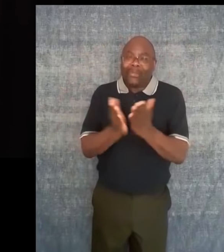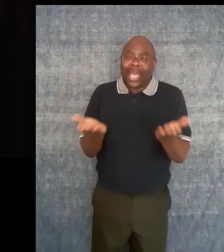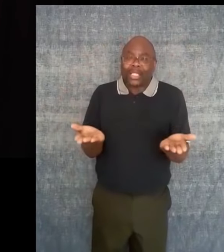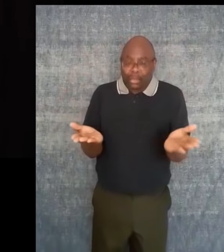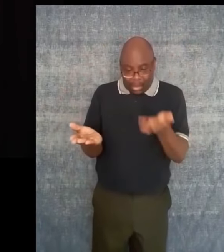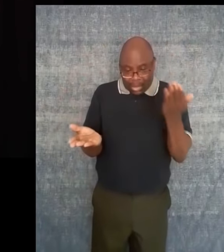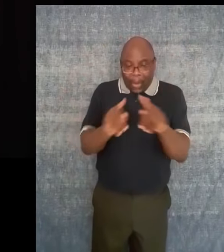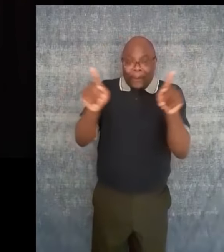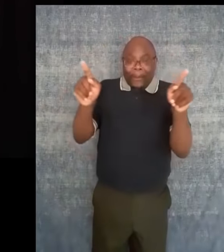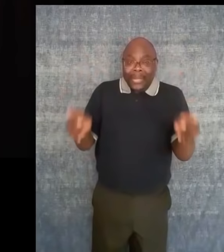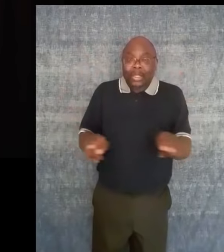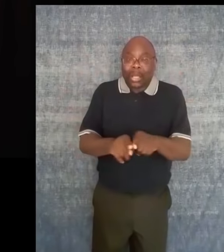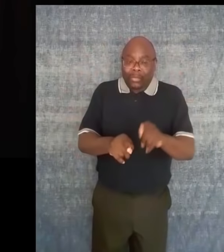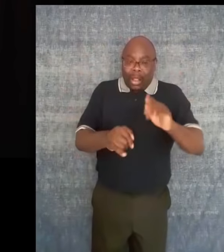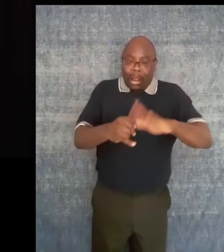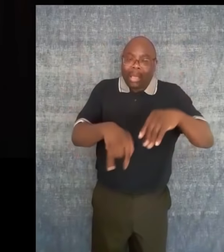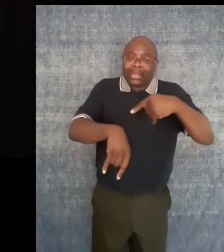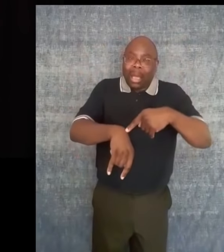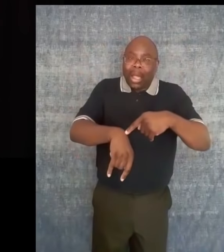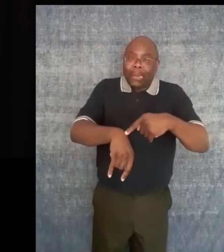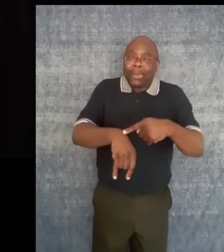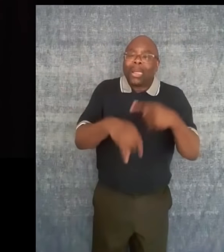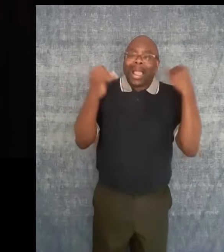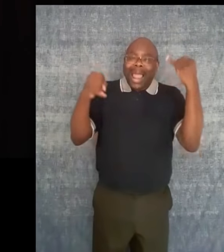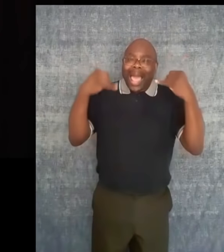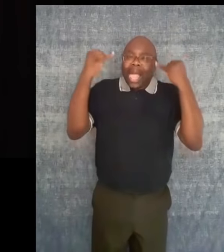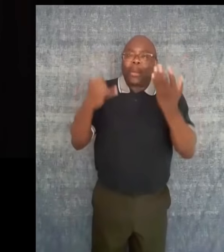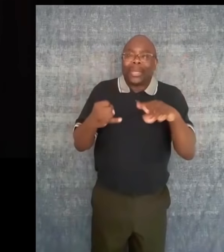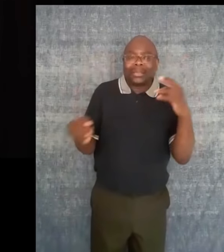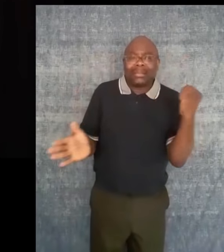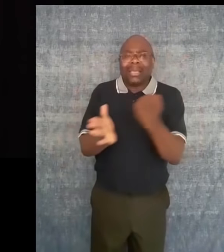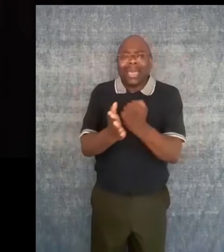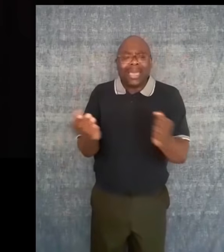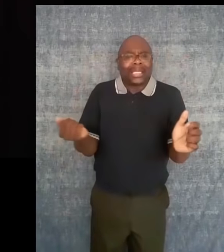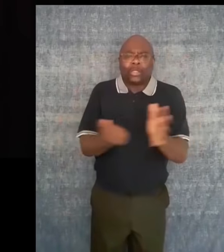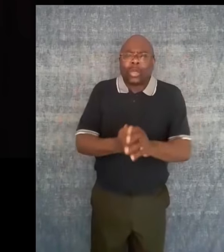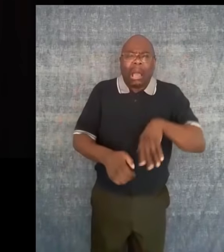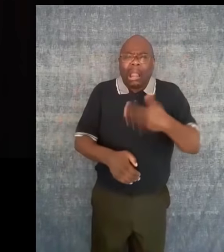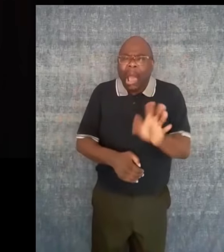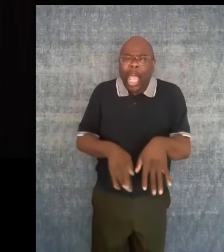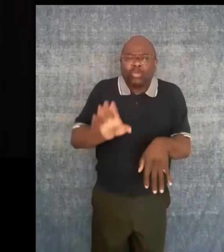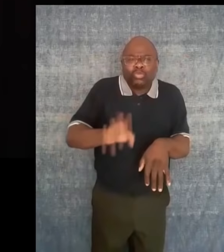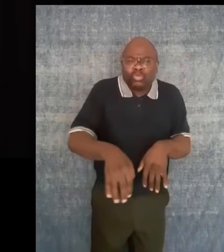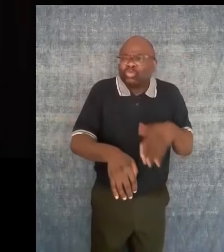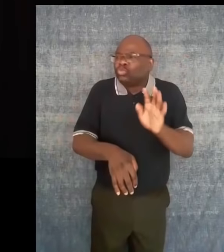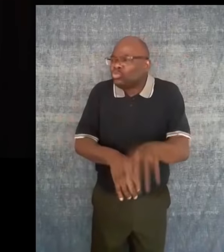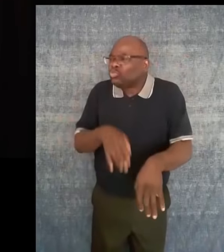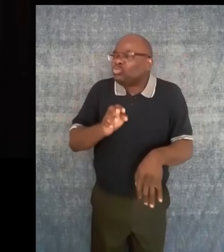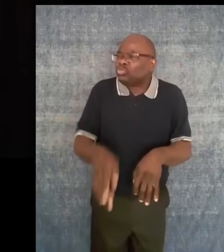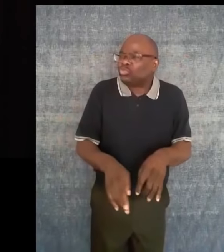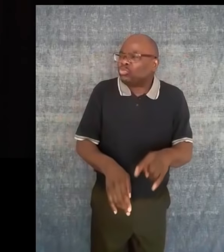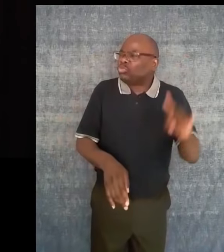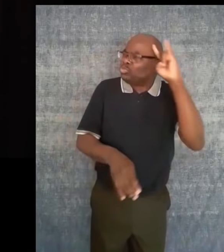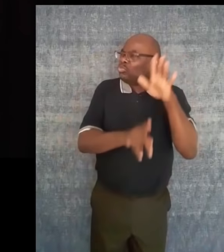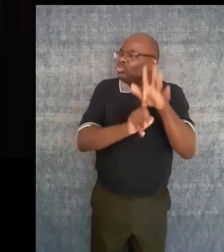which is really a picture of the last times. It's a Lamb that was slain. It's not a lion going around trouncing his enemies. It's